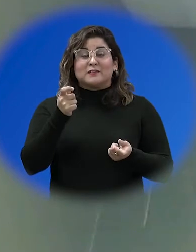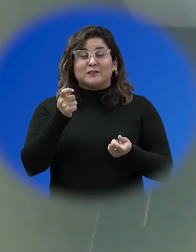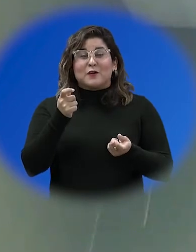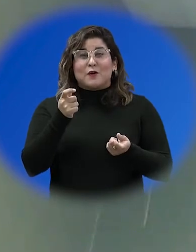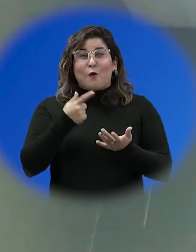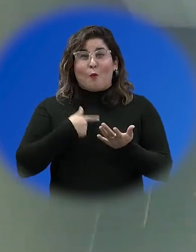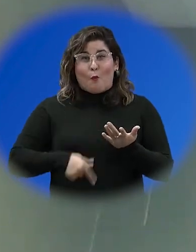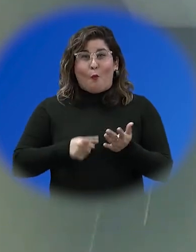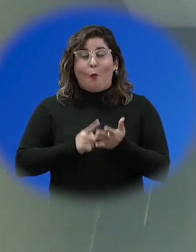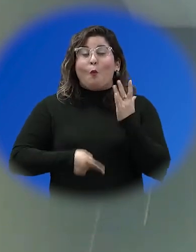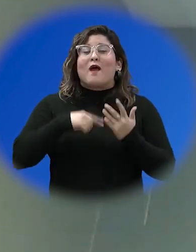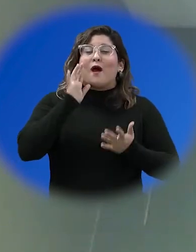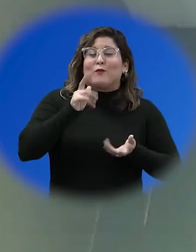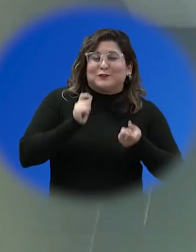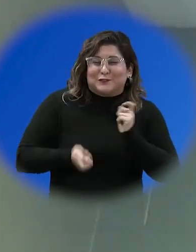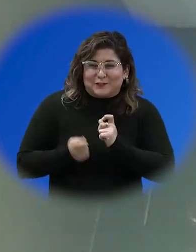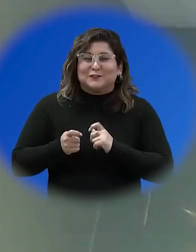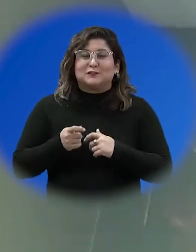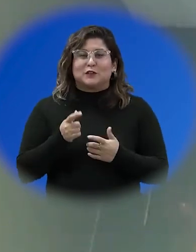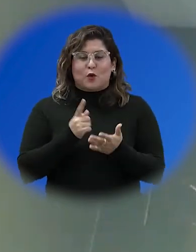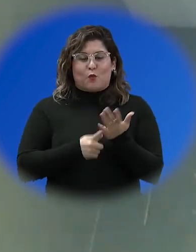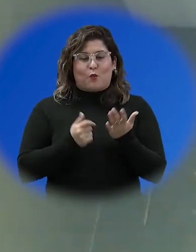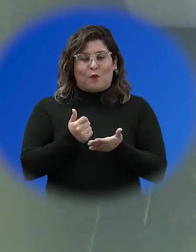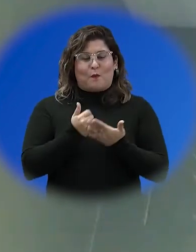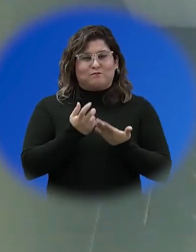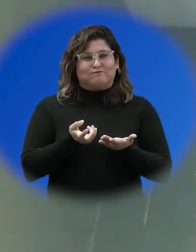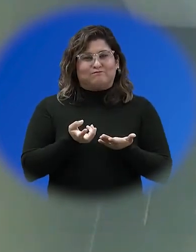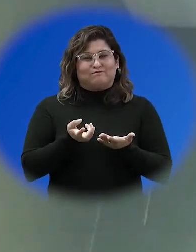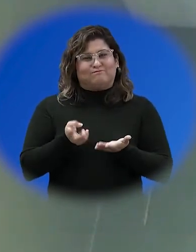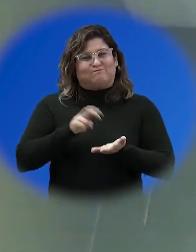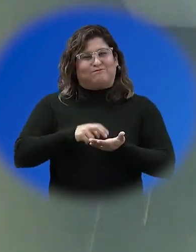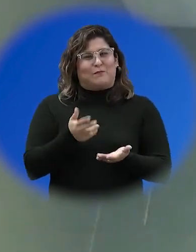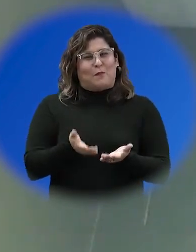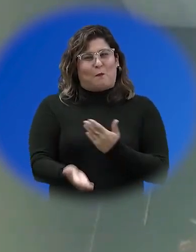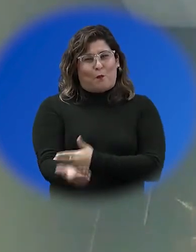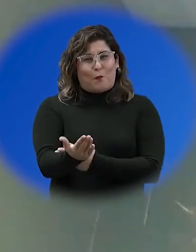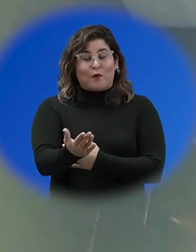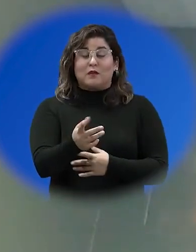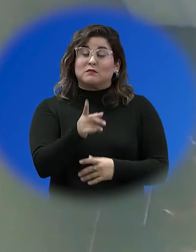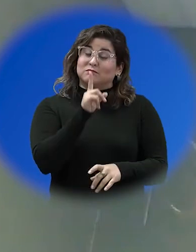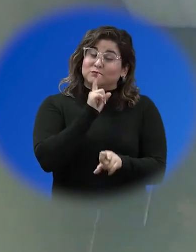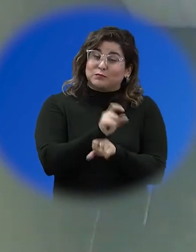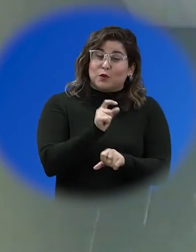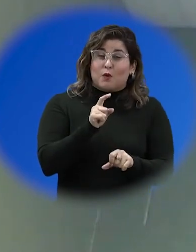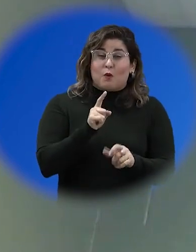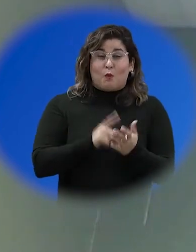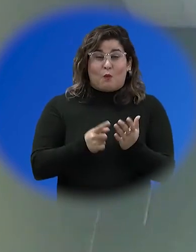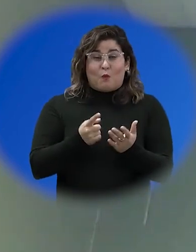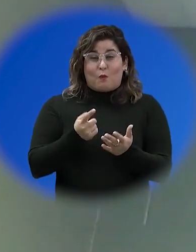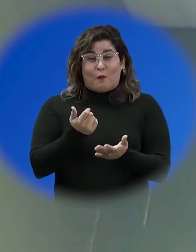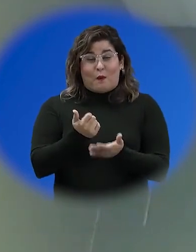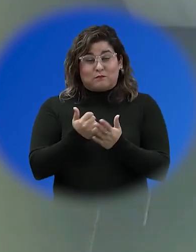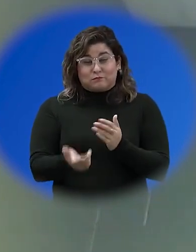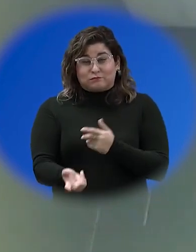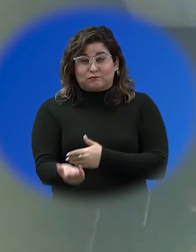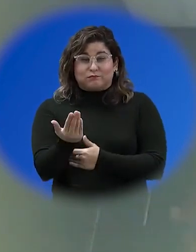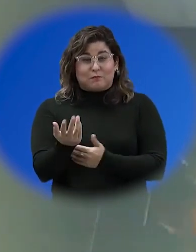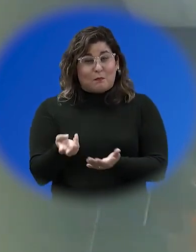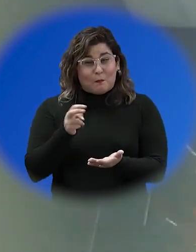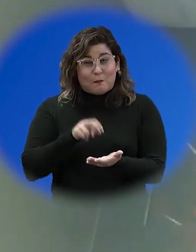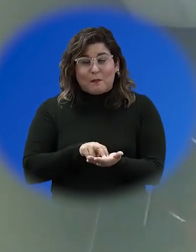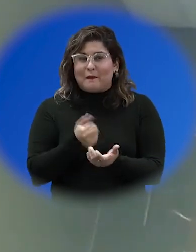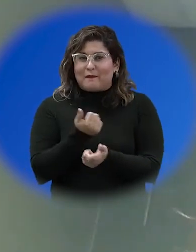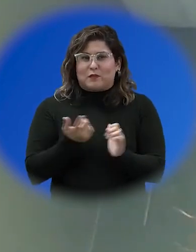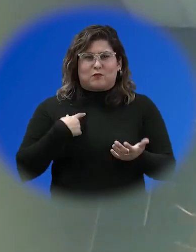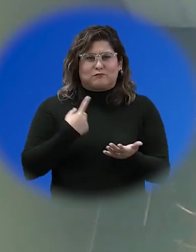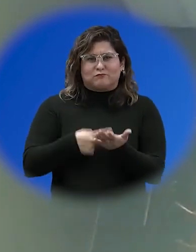night. The change I'm going to say is what gets me up in the morning. And the thing that literally gets me up in the morning is everything